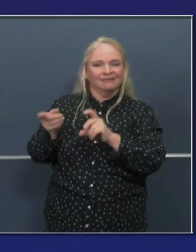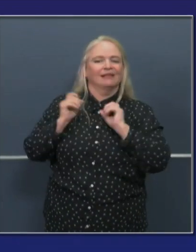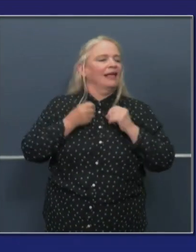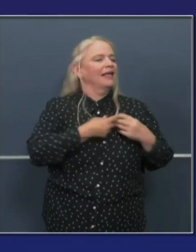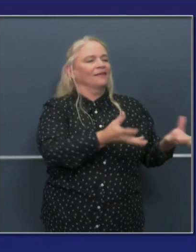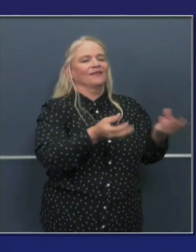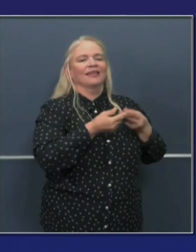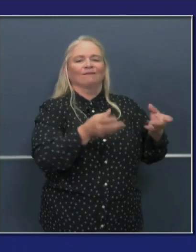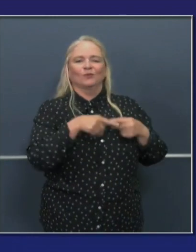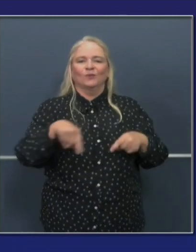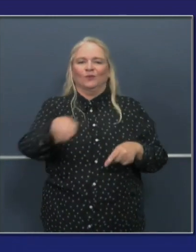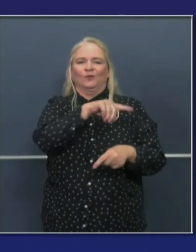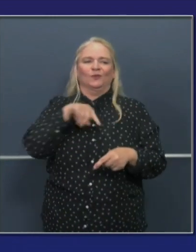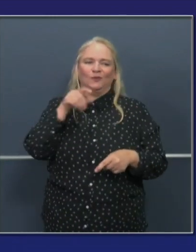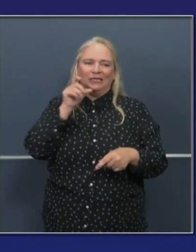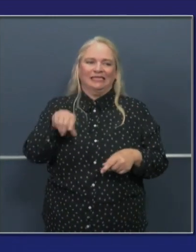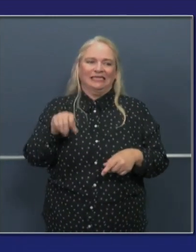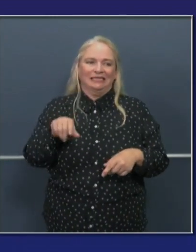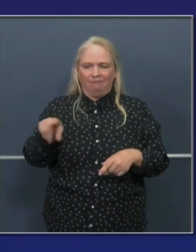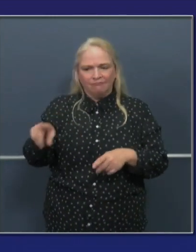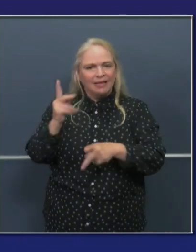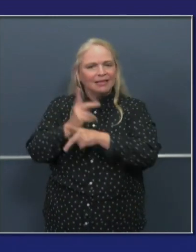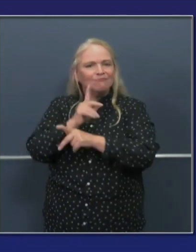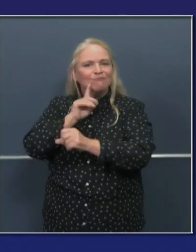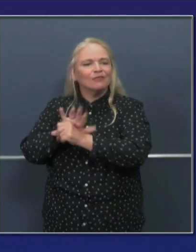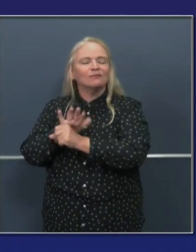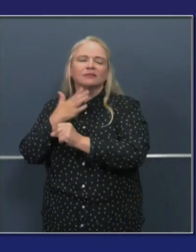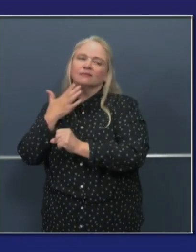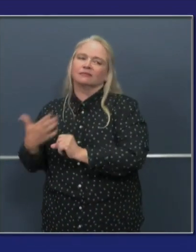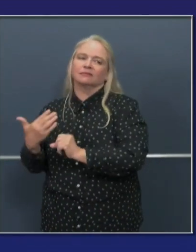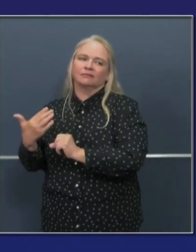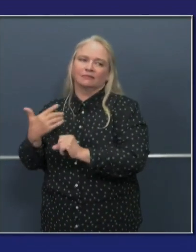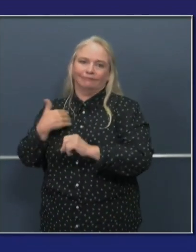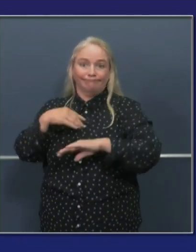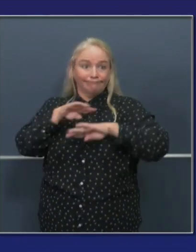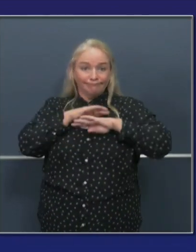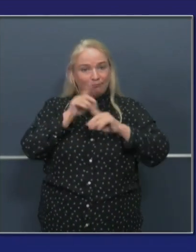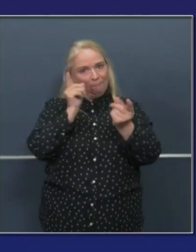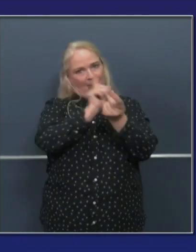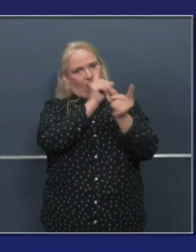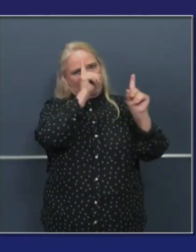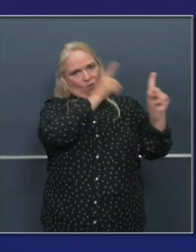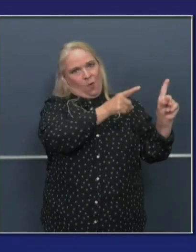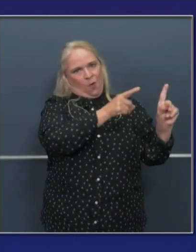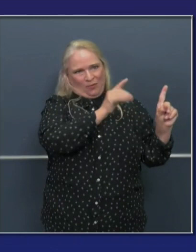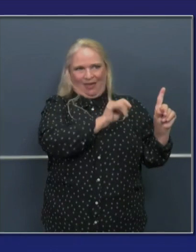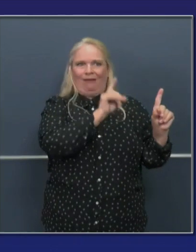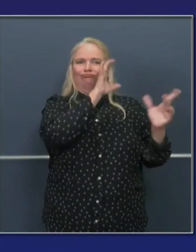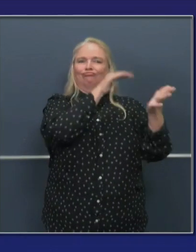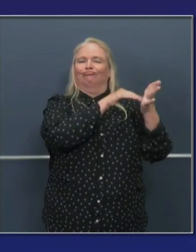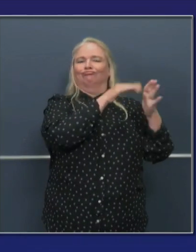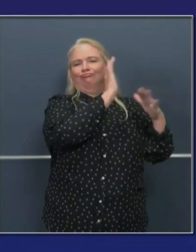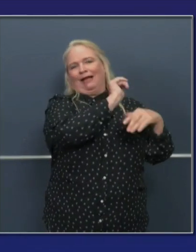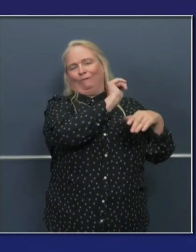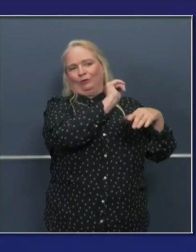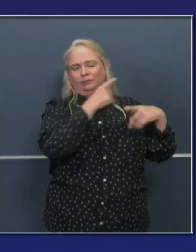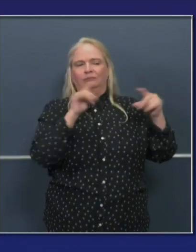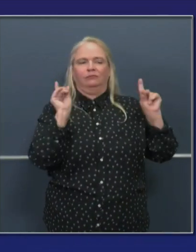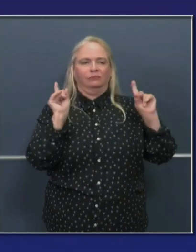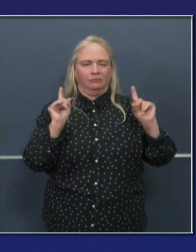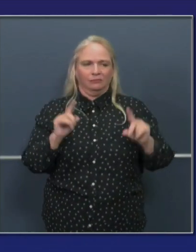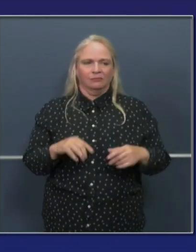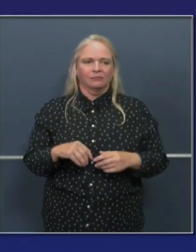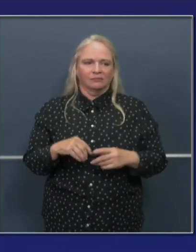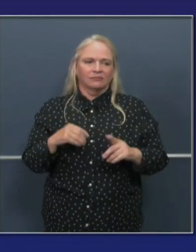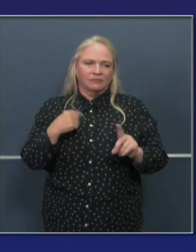promised, and we have now exceeded the goals that we had established. I will say these all are goals, and